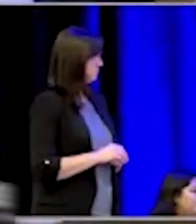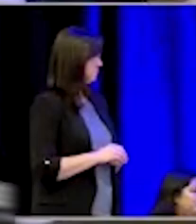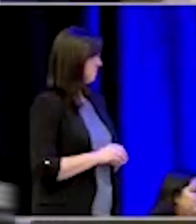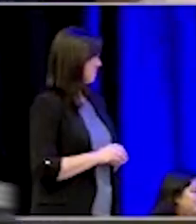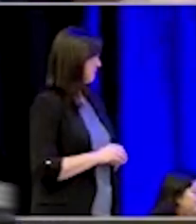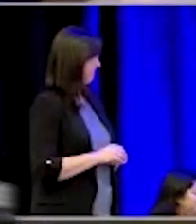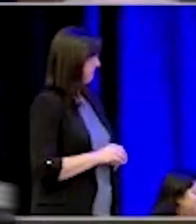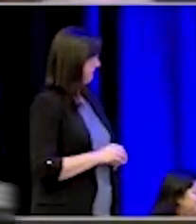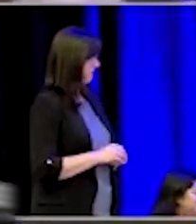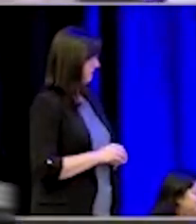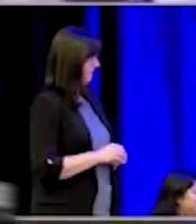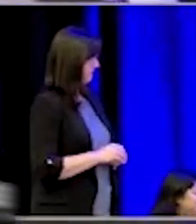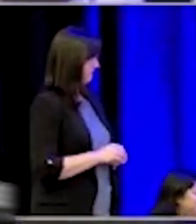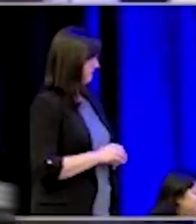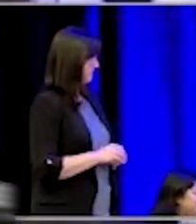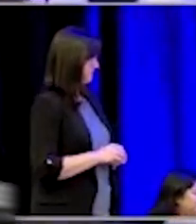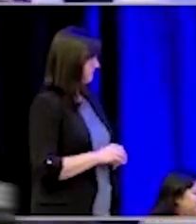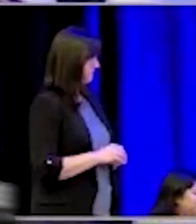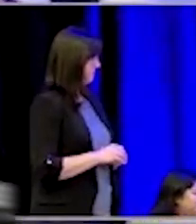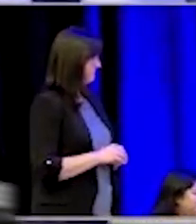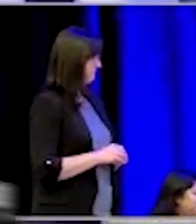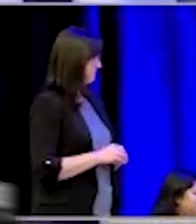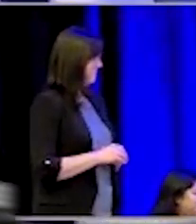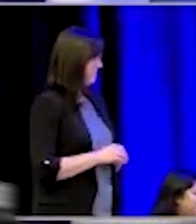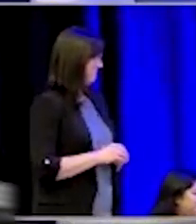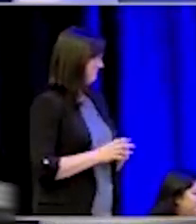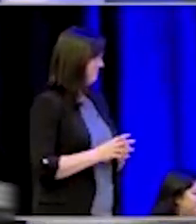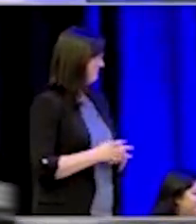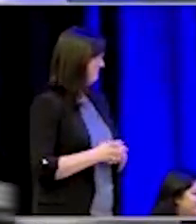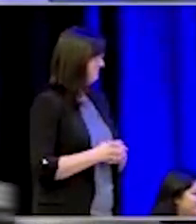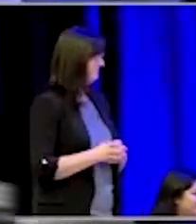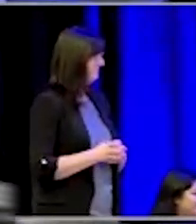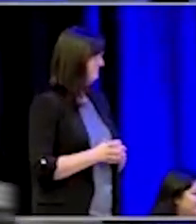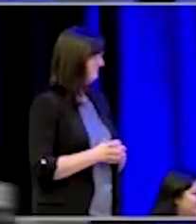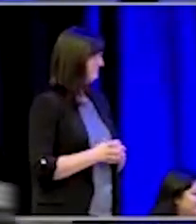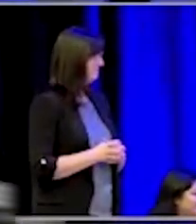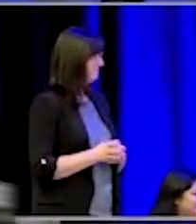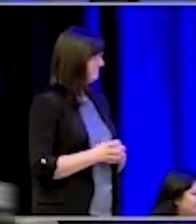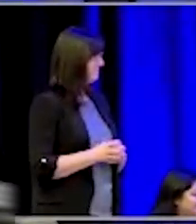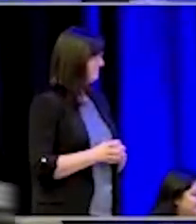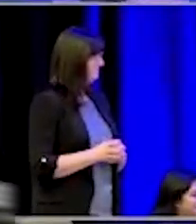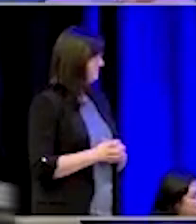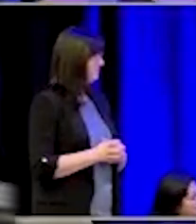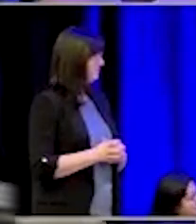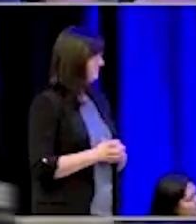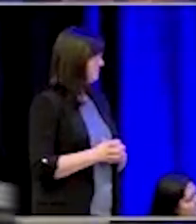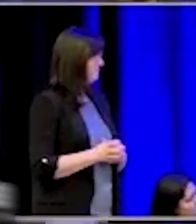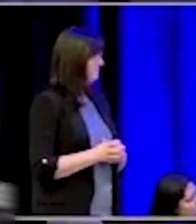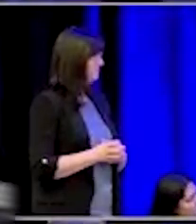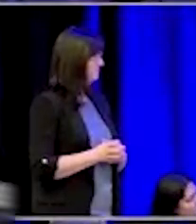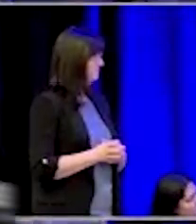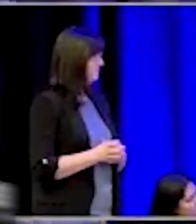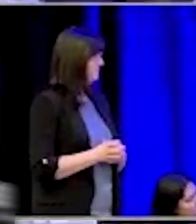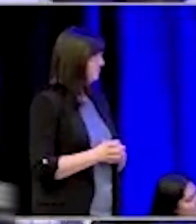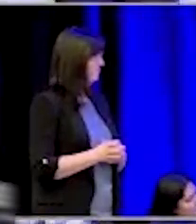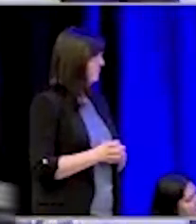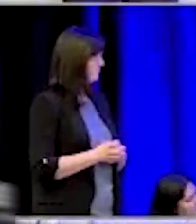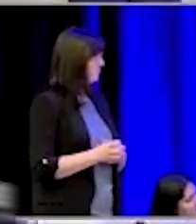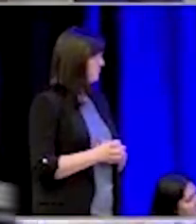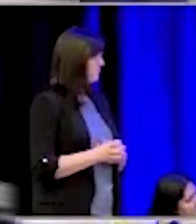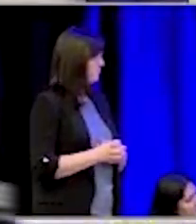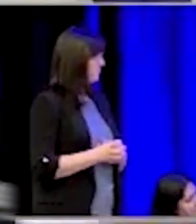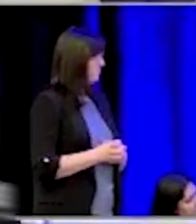Great. Thanks, everyone. I need to wrap this up. Unfortunately, we've run out of time, but I also wanted to thank all of you who